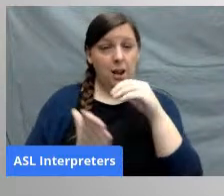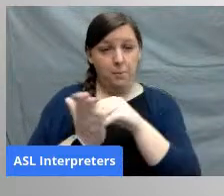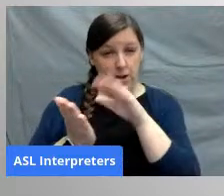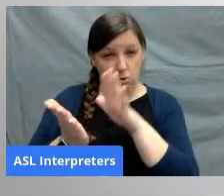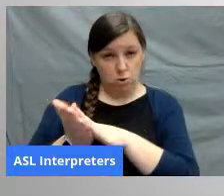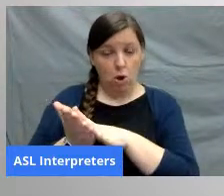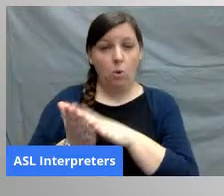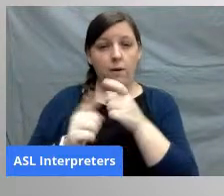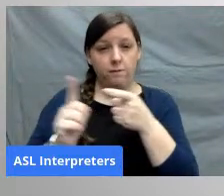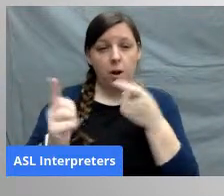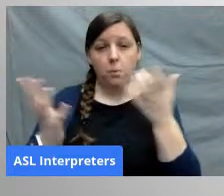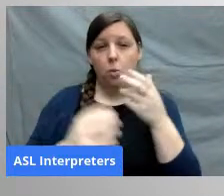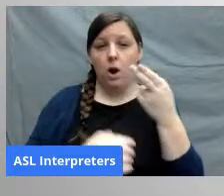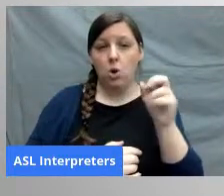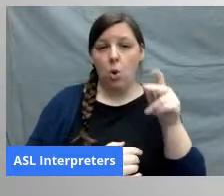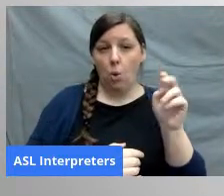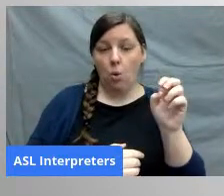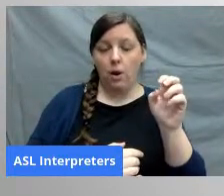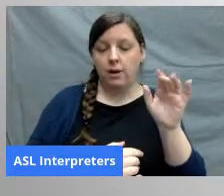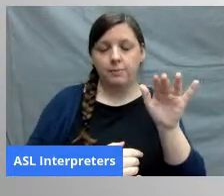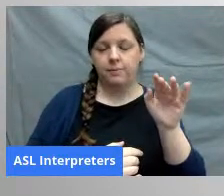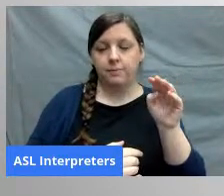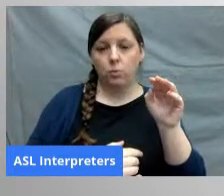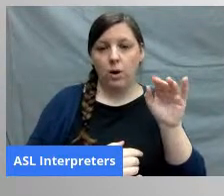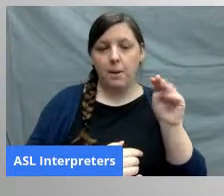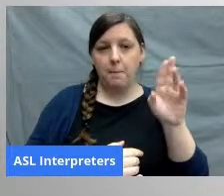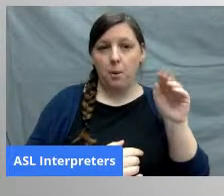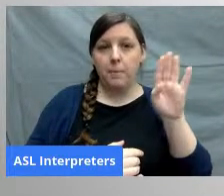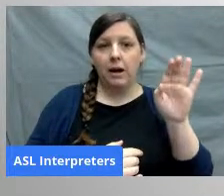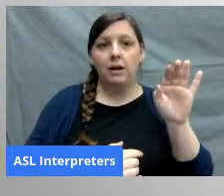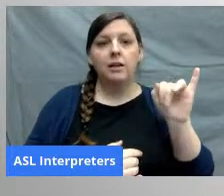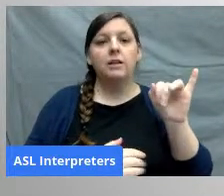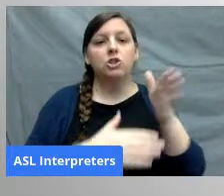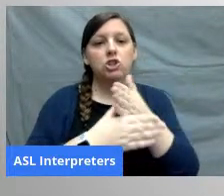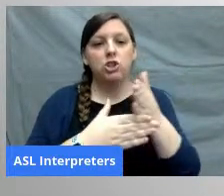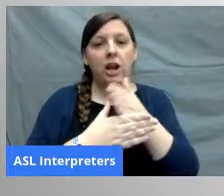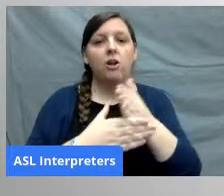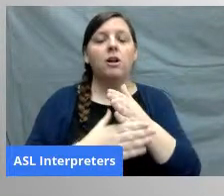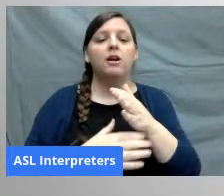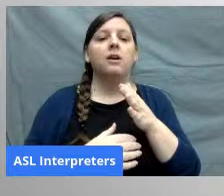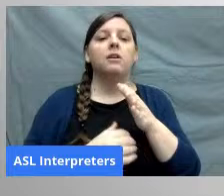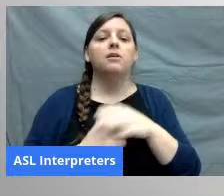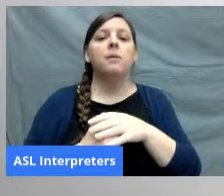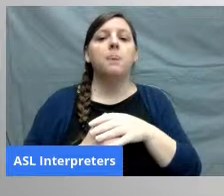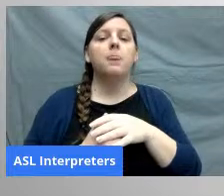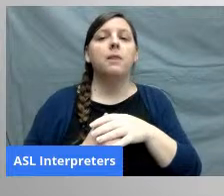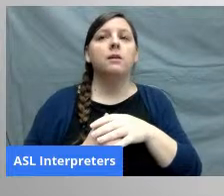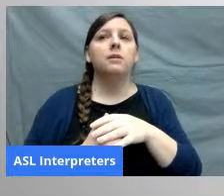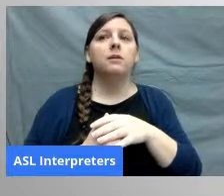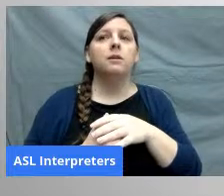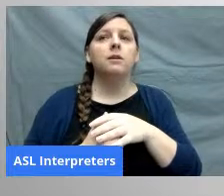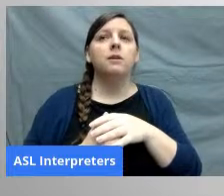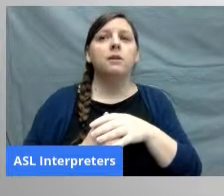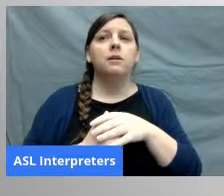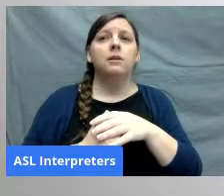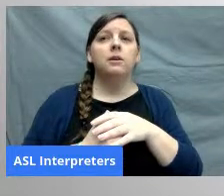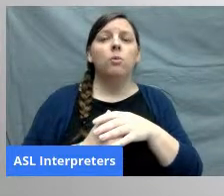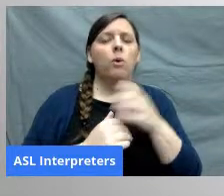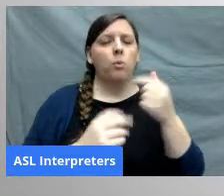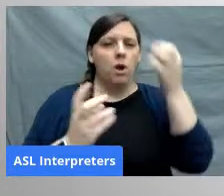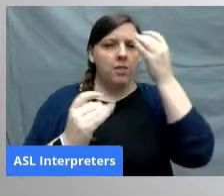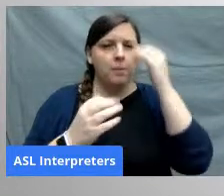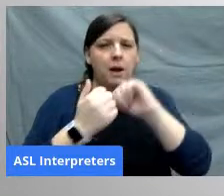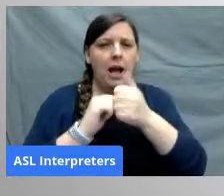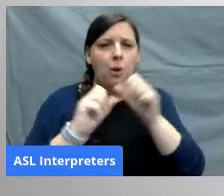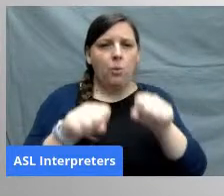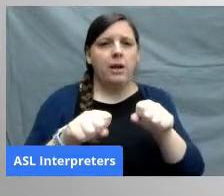making a commitment, but that's something to explore also as we talk about being creative with our CARES funds. And is that a way that we can